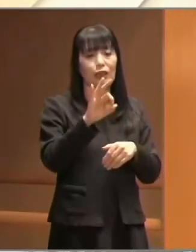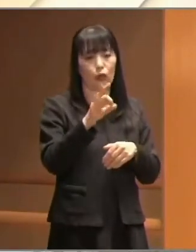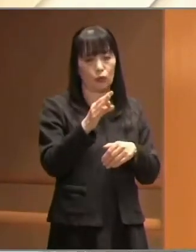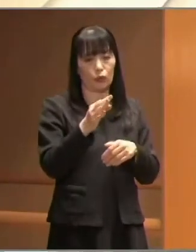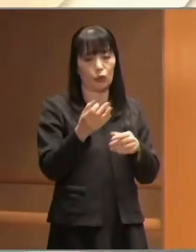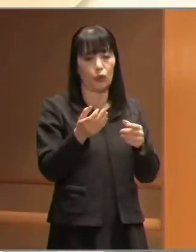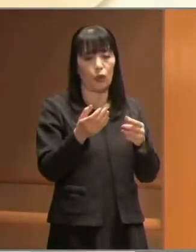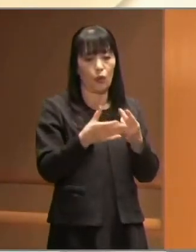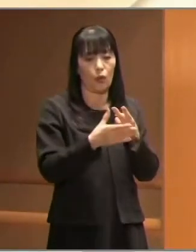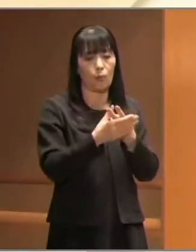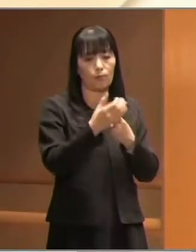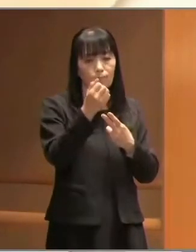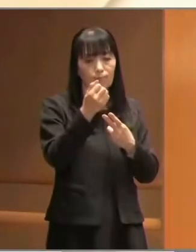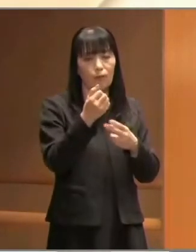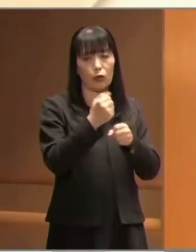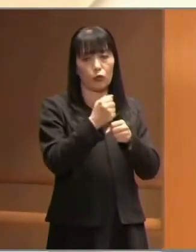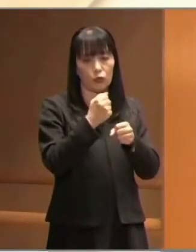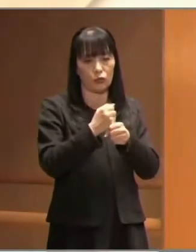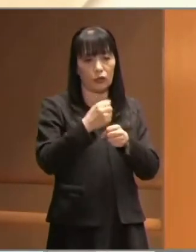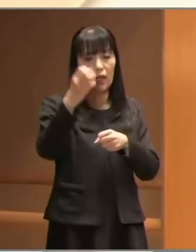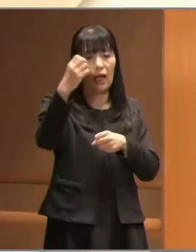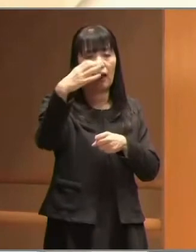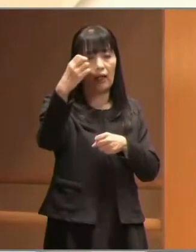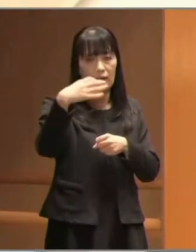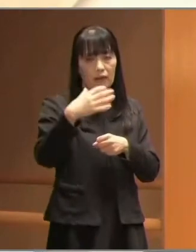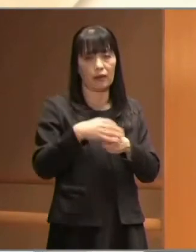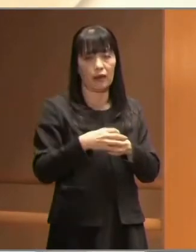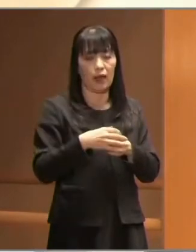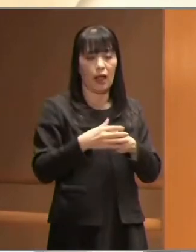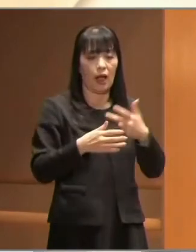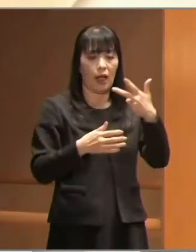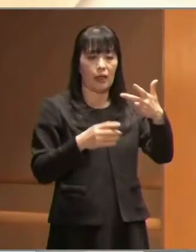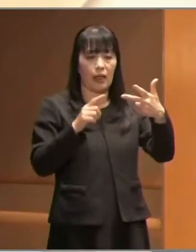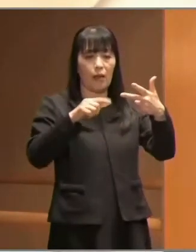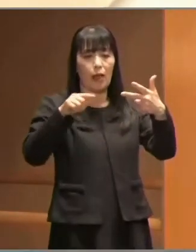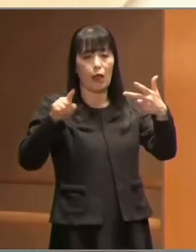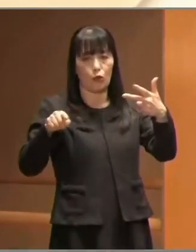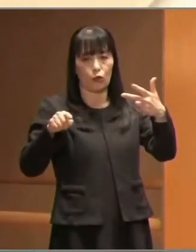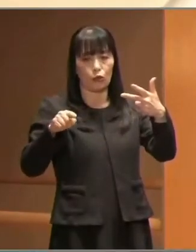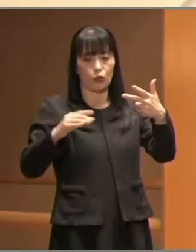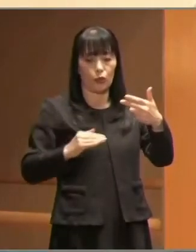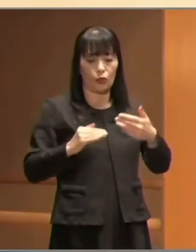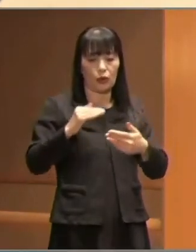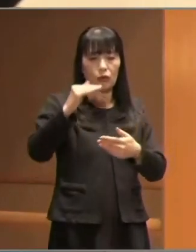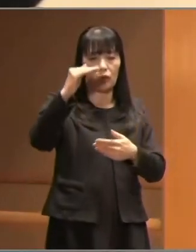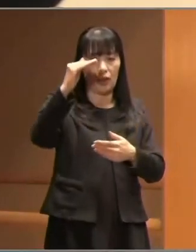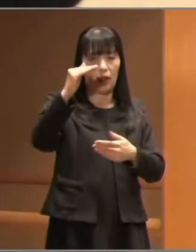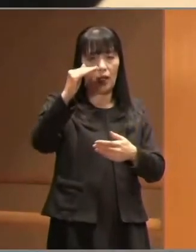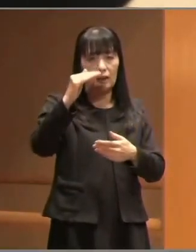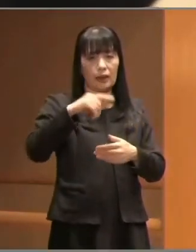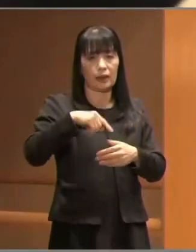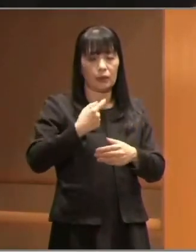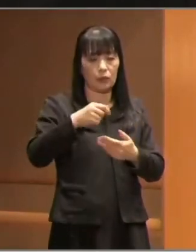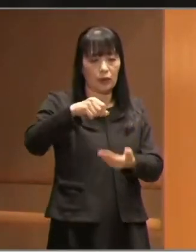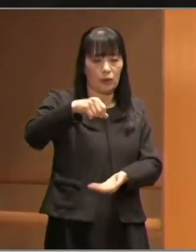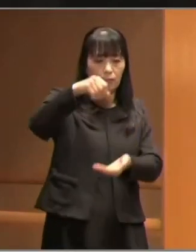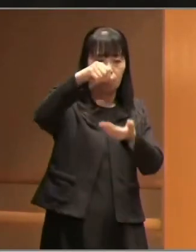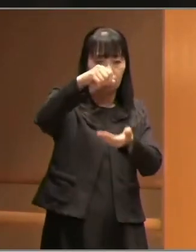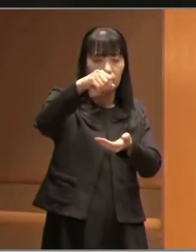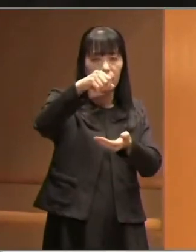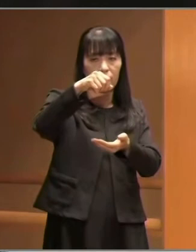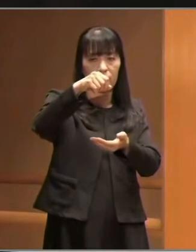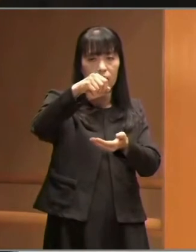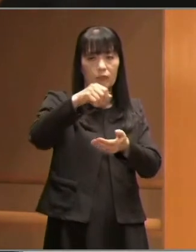the art, light art using paper, and it is used in a 7-meter